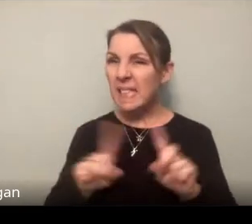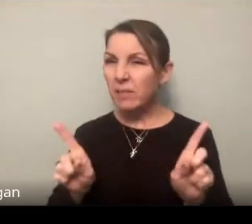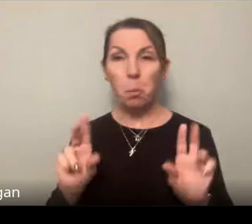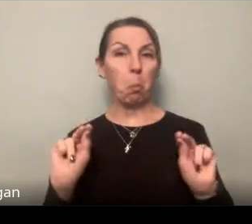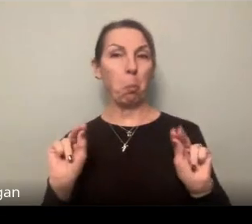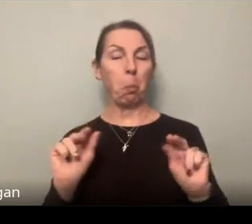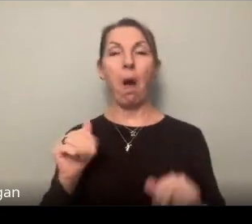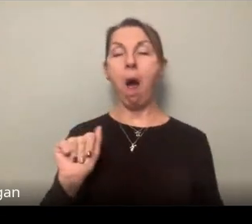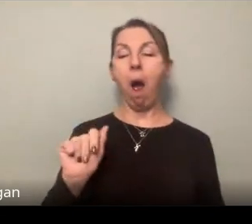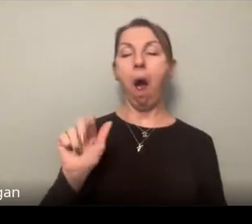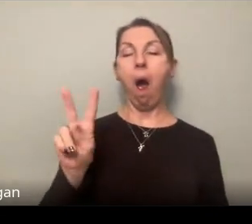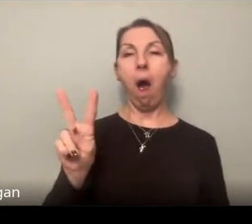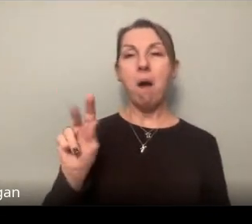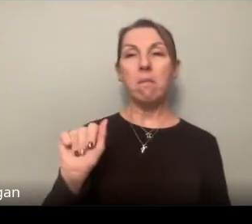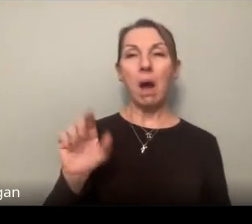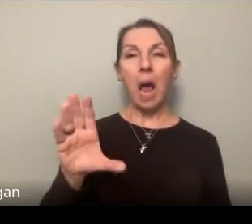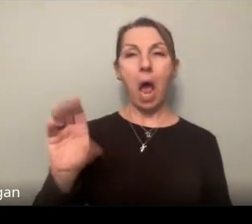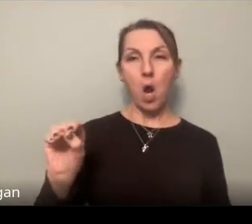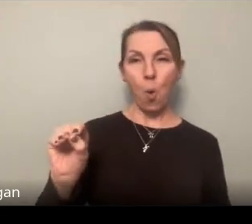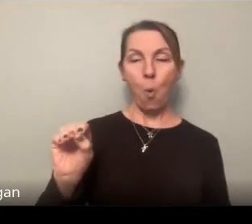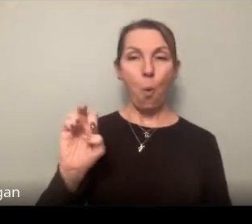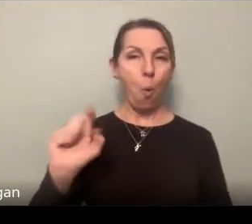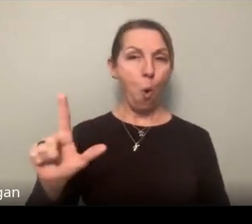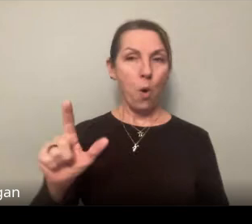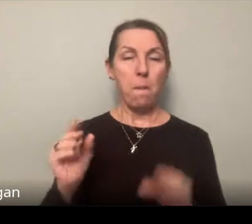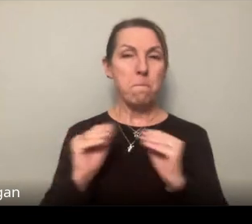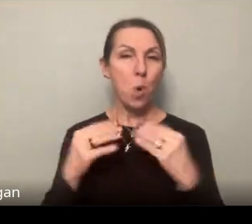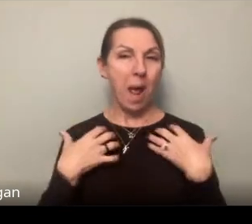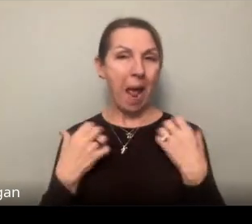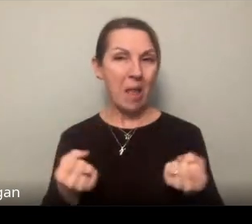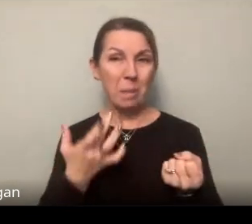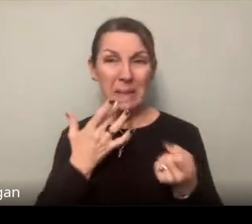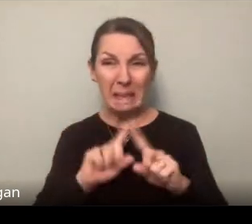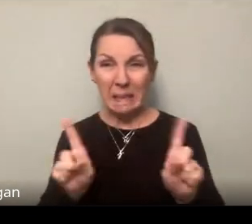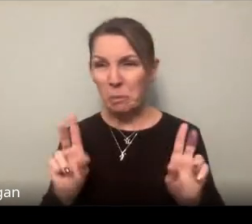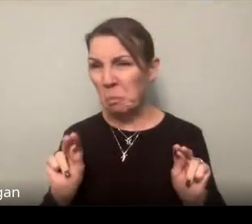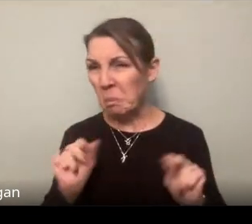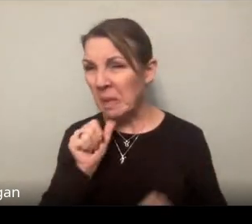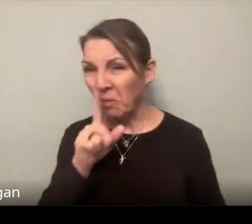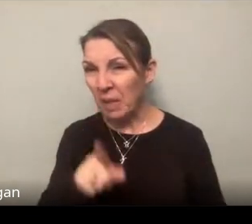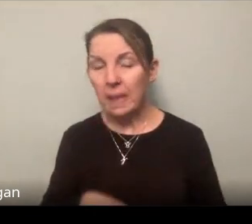that avocado oil is just a little healthier. I don't know if you can really taste the difference or not.